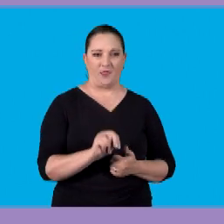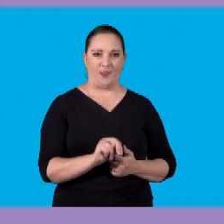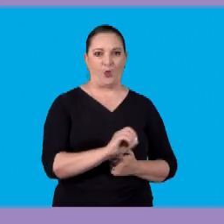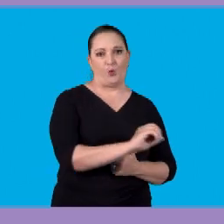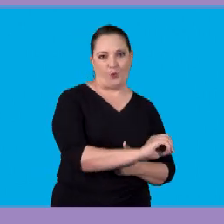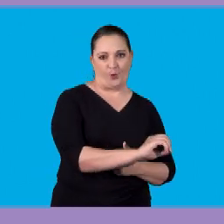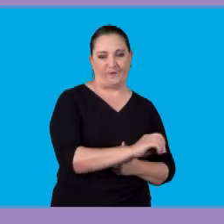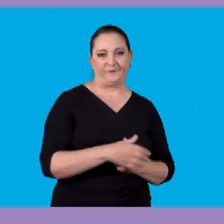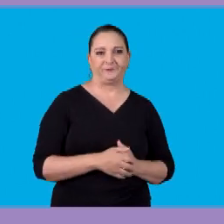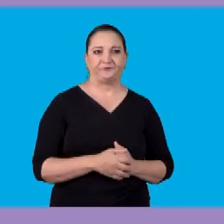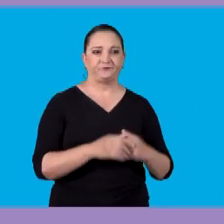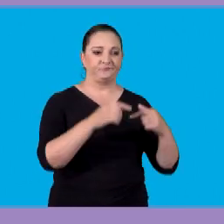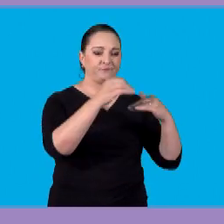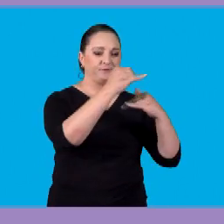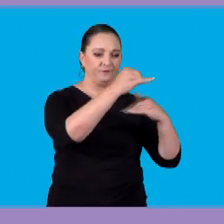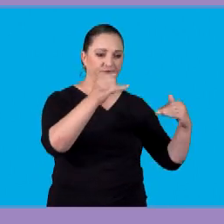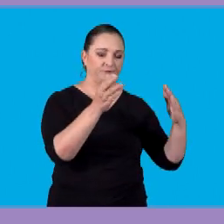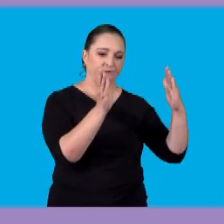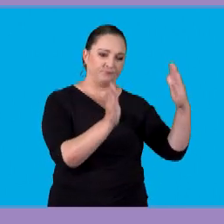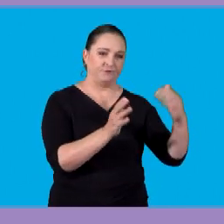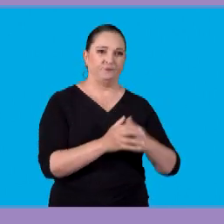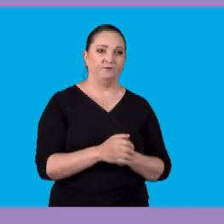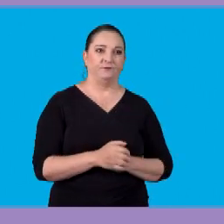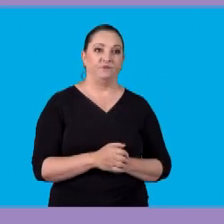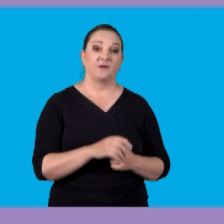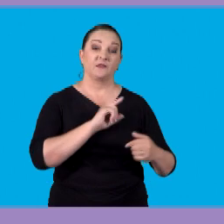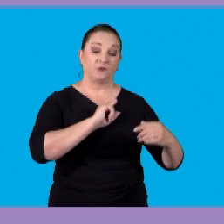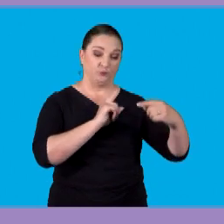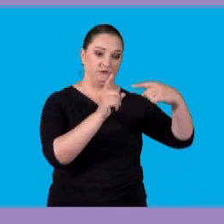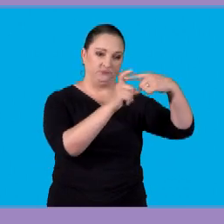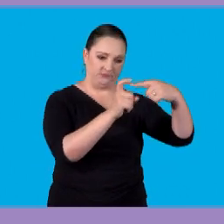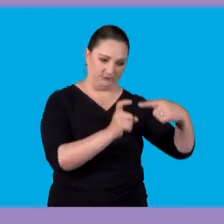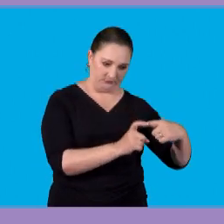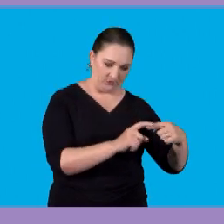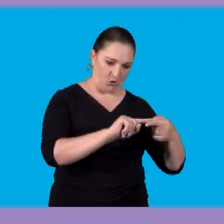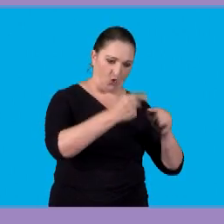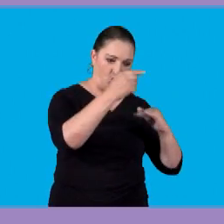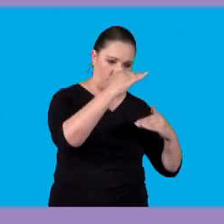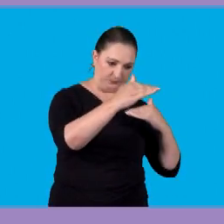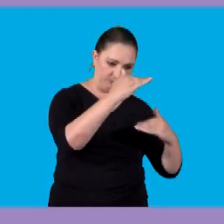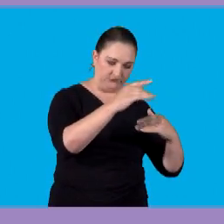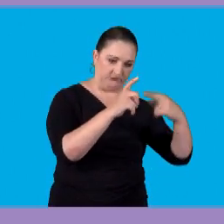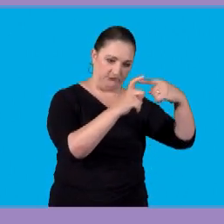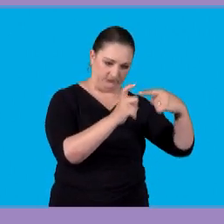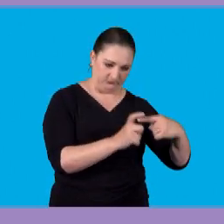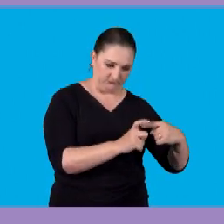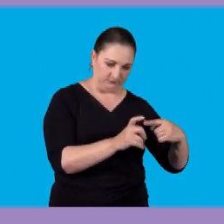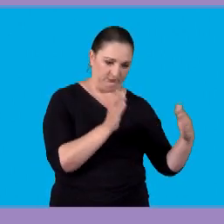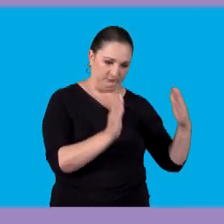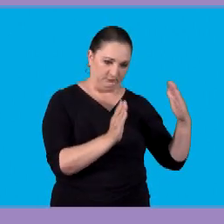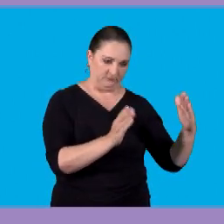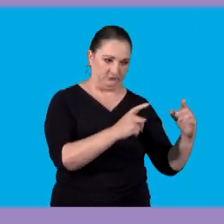So all of those properties of a parallelogram apply to a rhombus. That is, the opposite sides